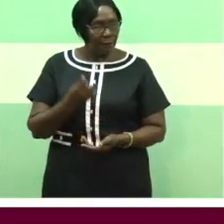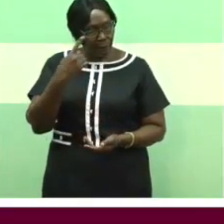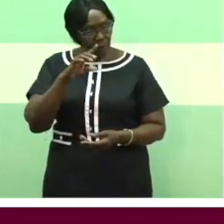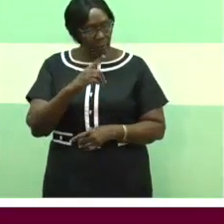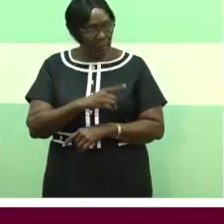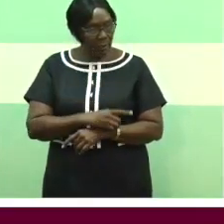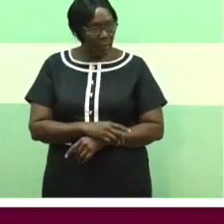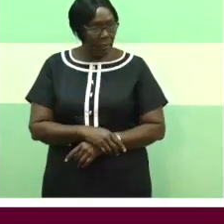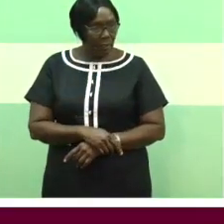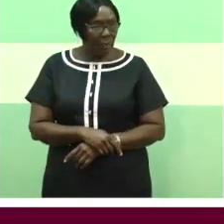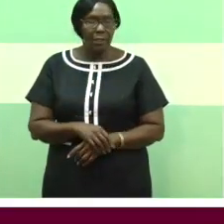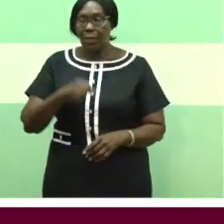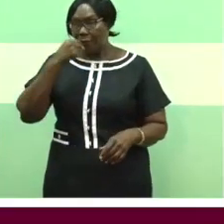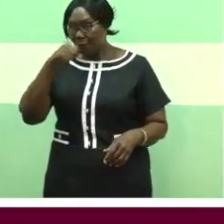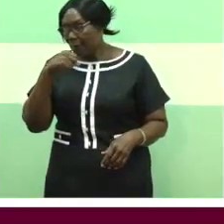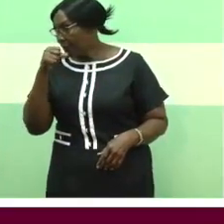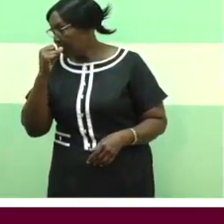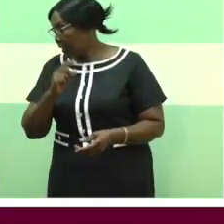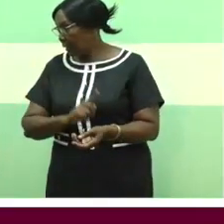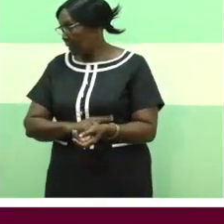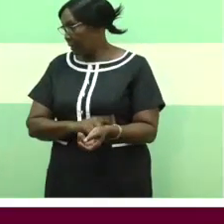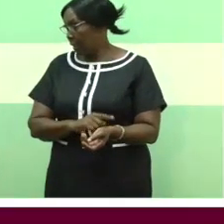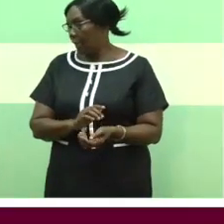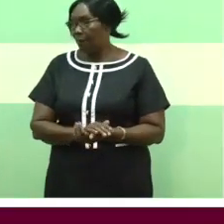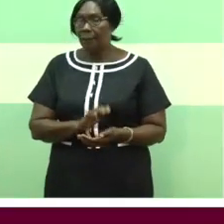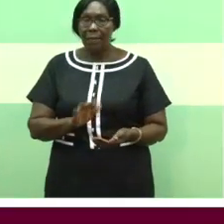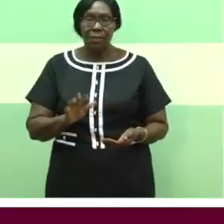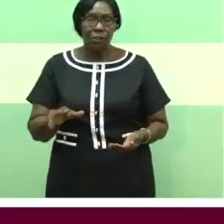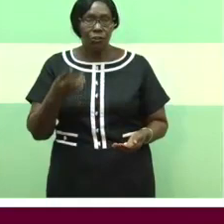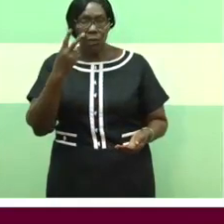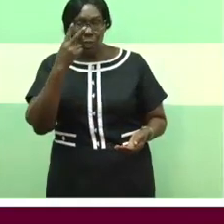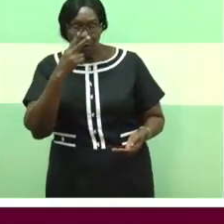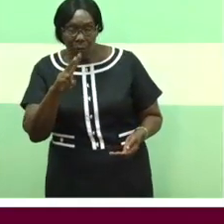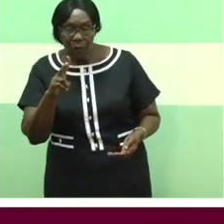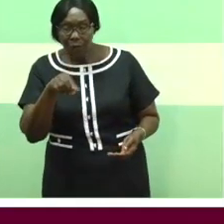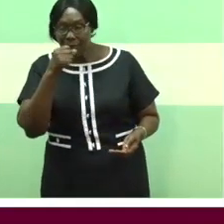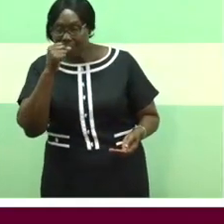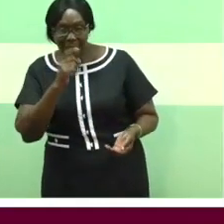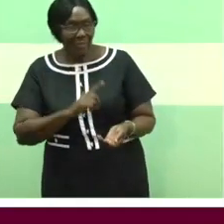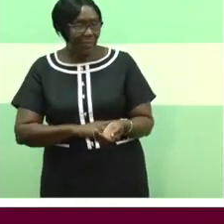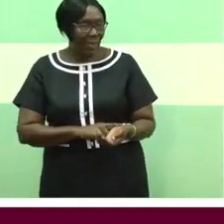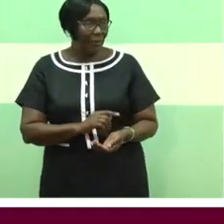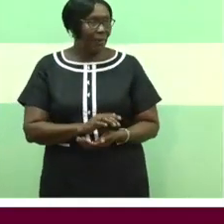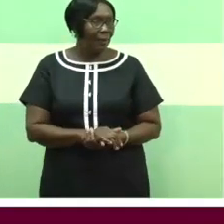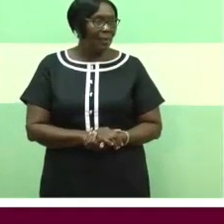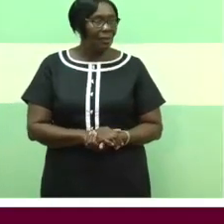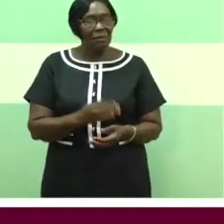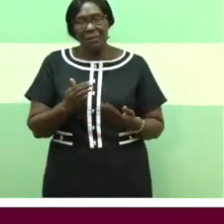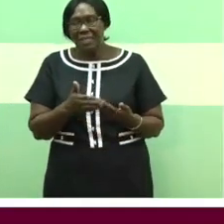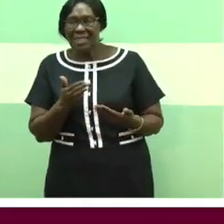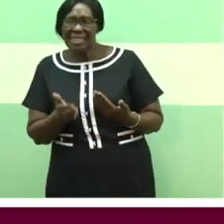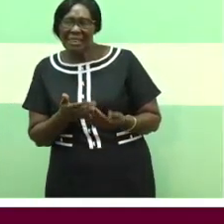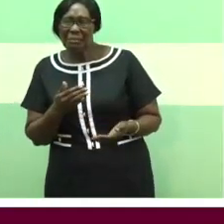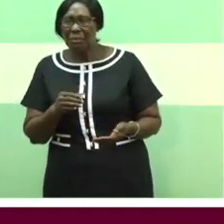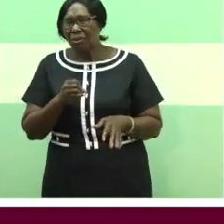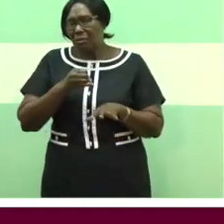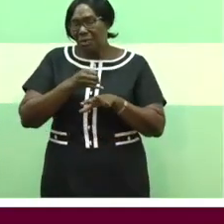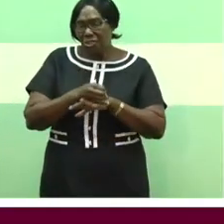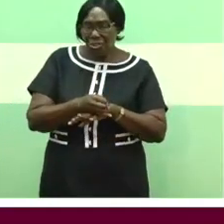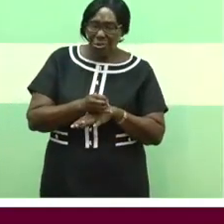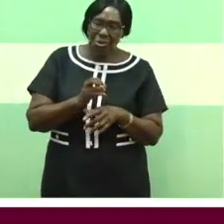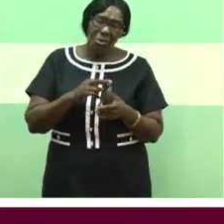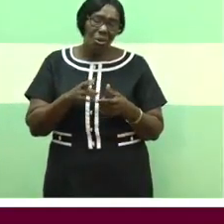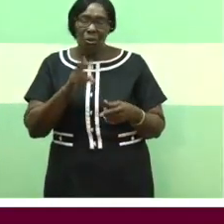day would be snack time. And children really look forward to snack, right? So the snack could be something simple. It could be juice,